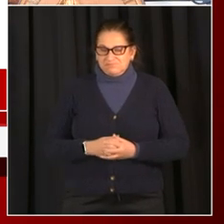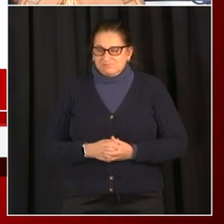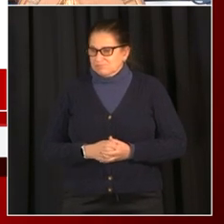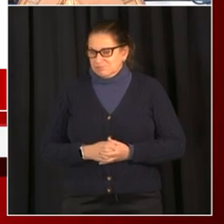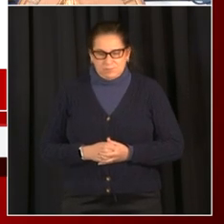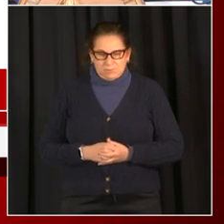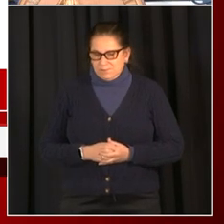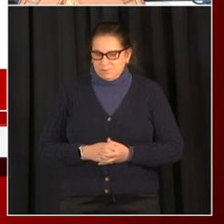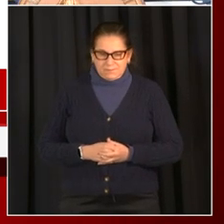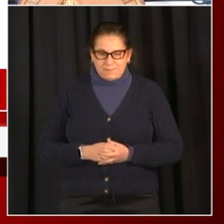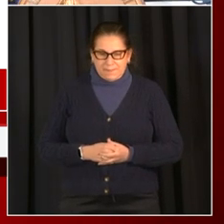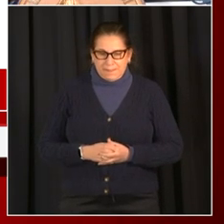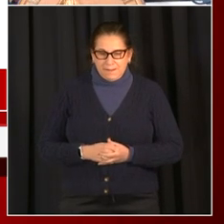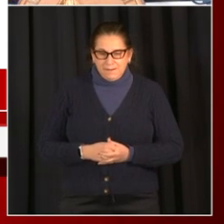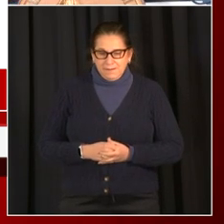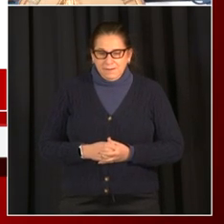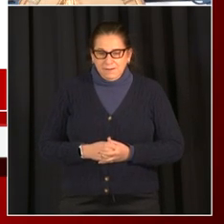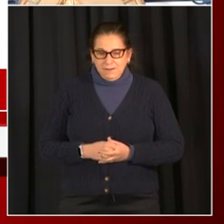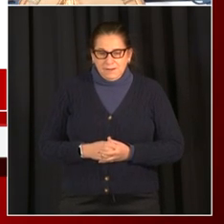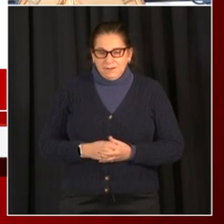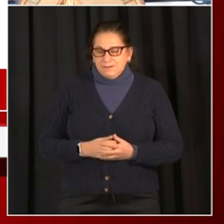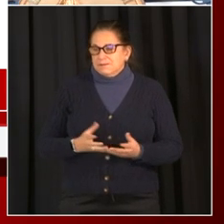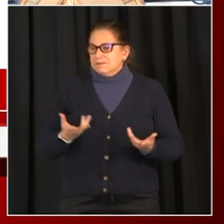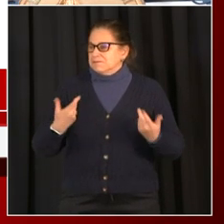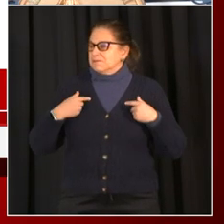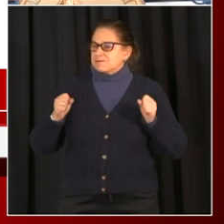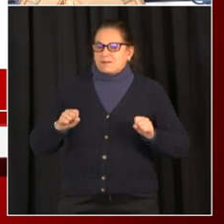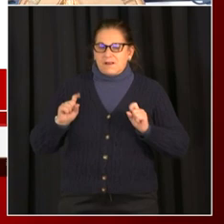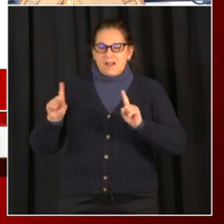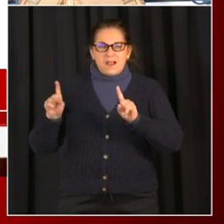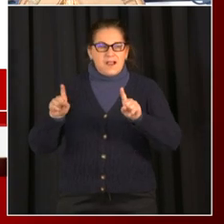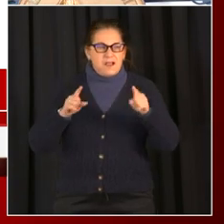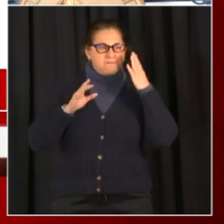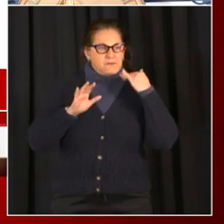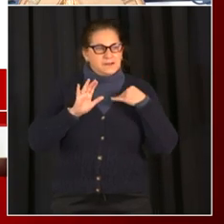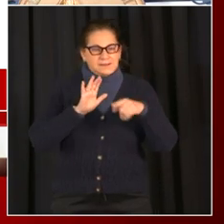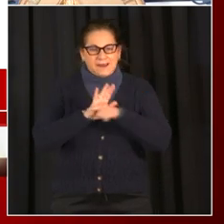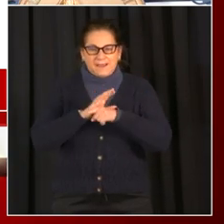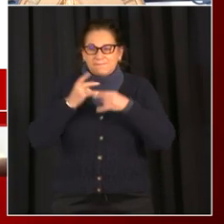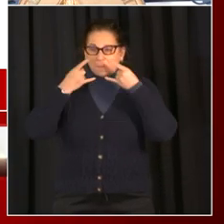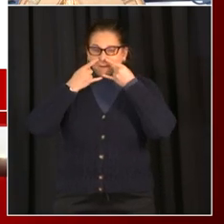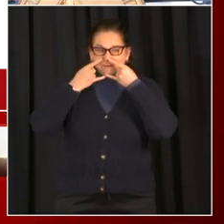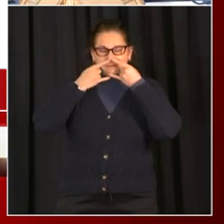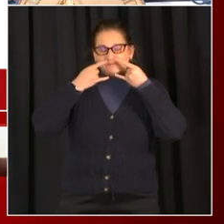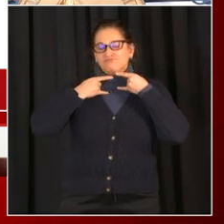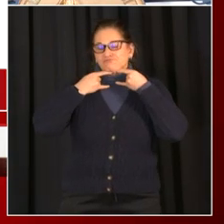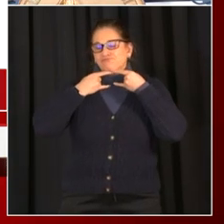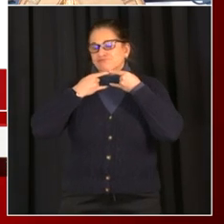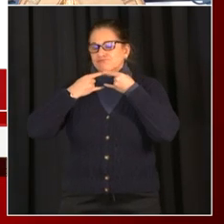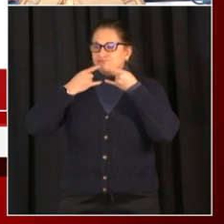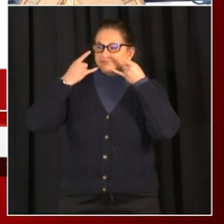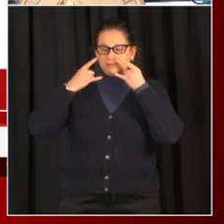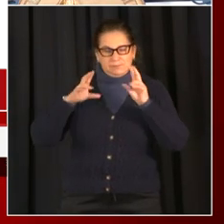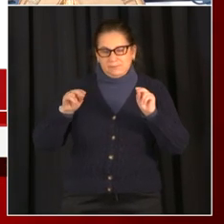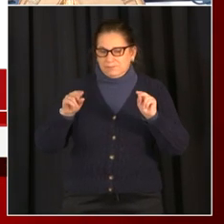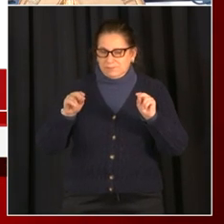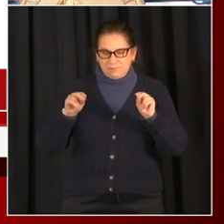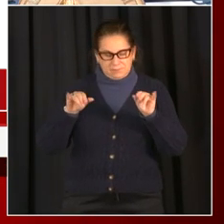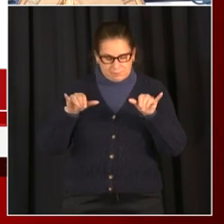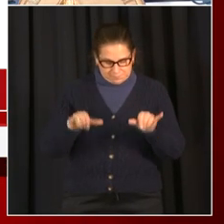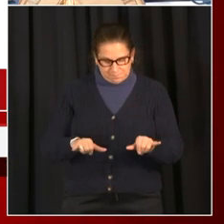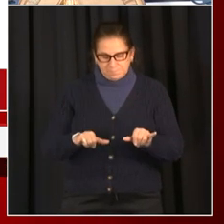exercising good judgment, wearing your mask, washing your hands, staying 6 feet socially